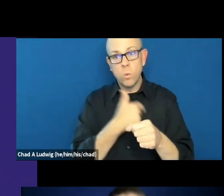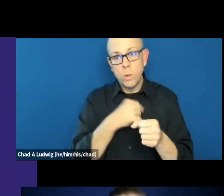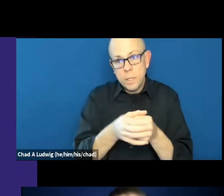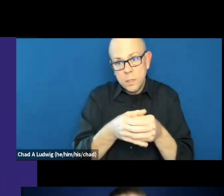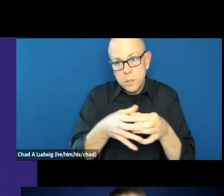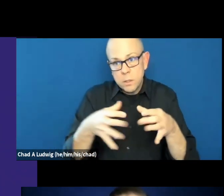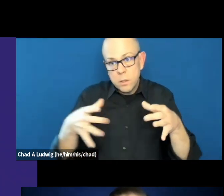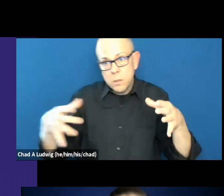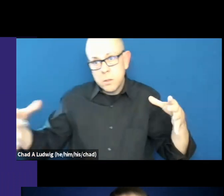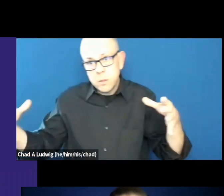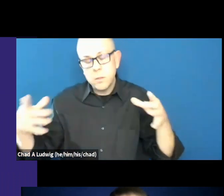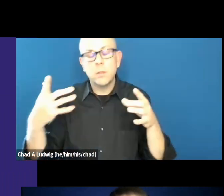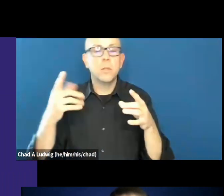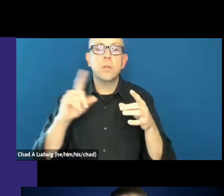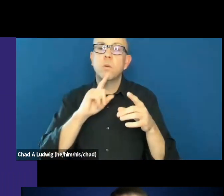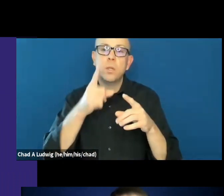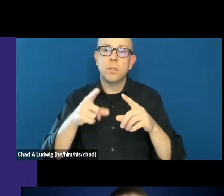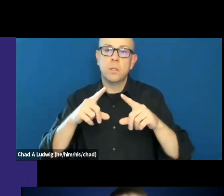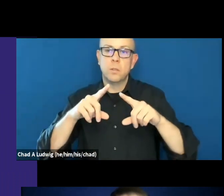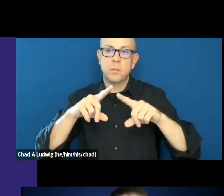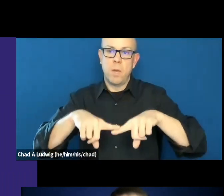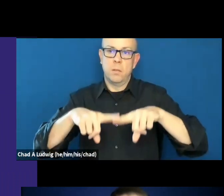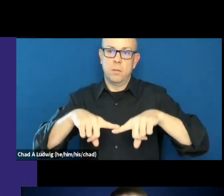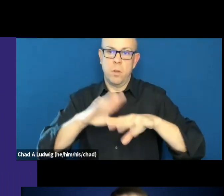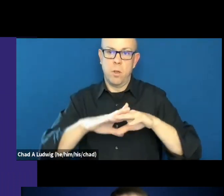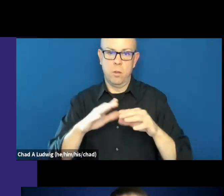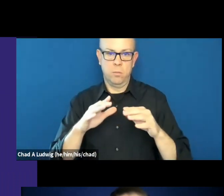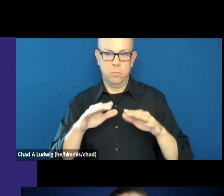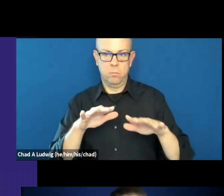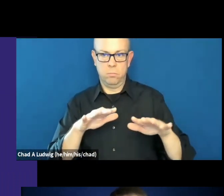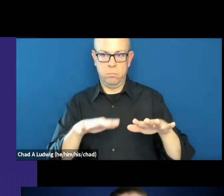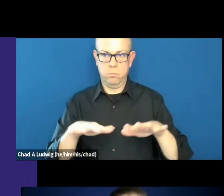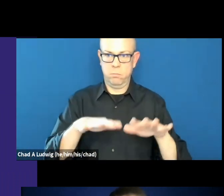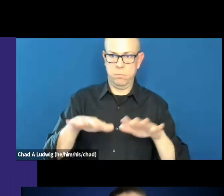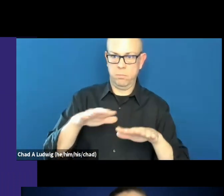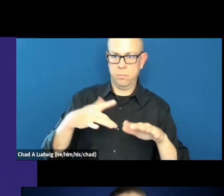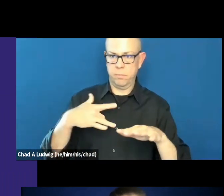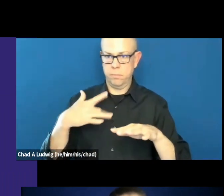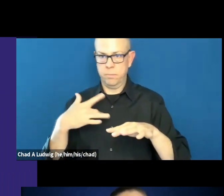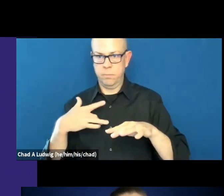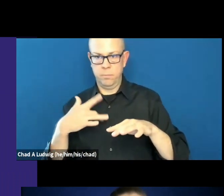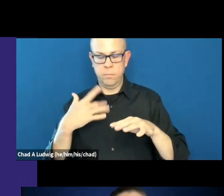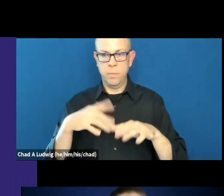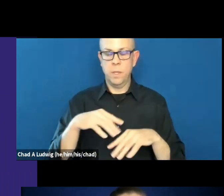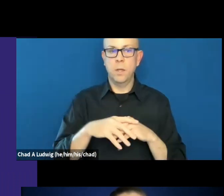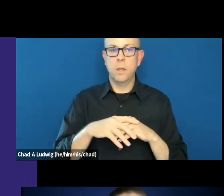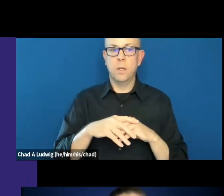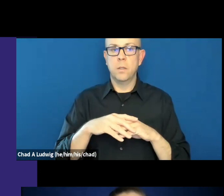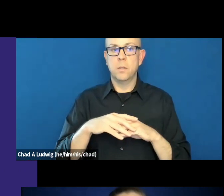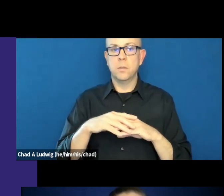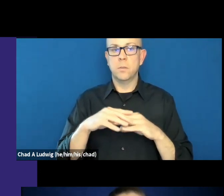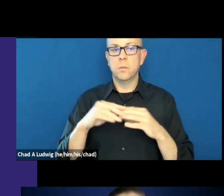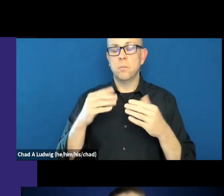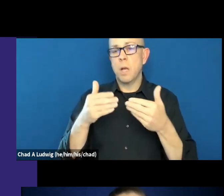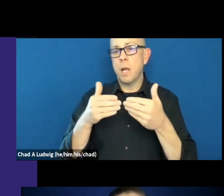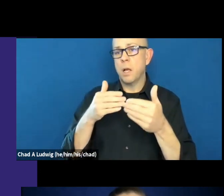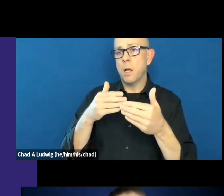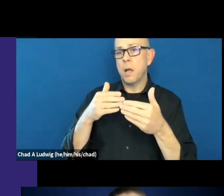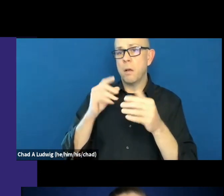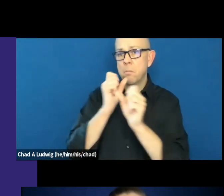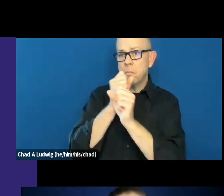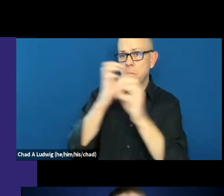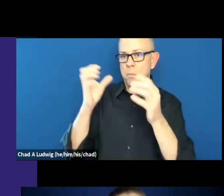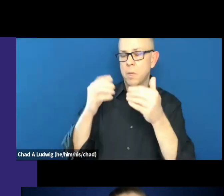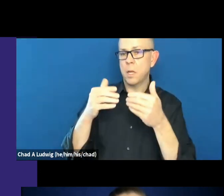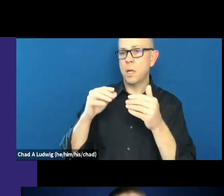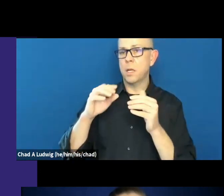as much as we possibly can. We don't know exactly how long it will take for us to expand to the whole state. It